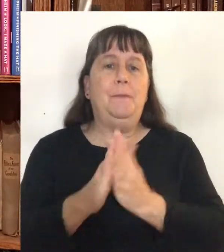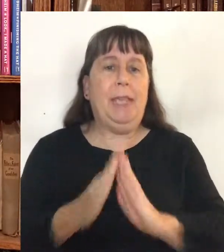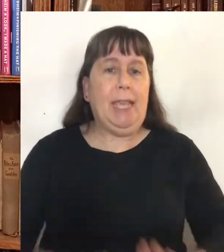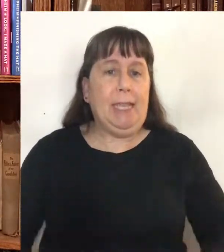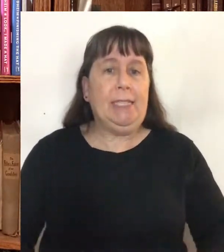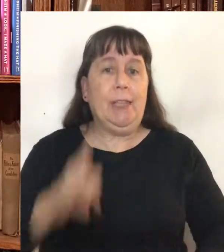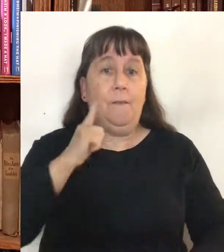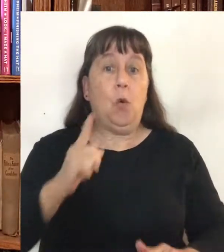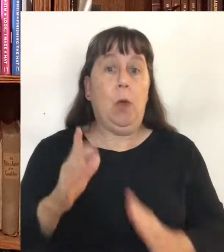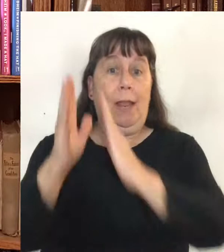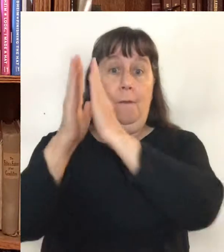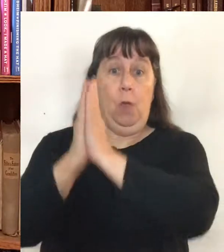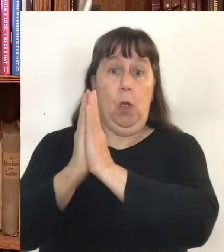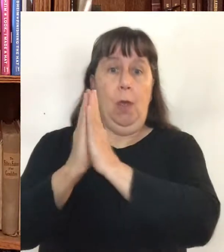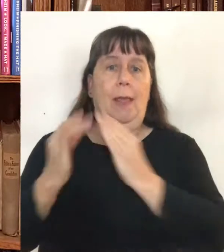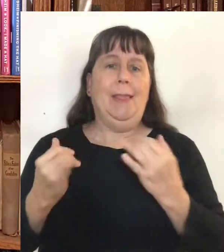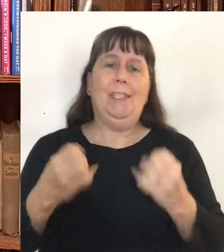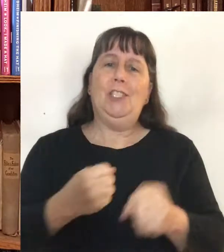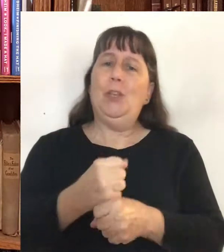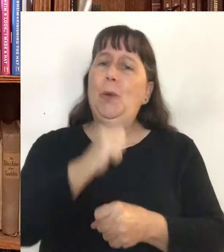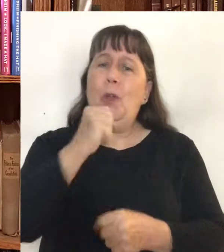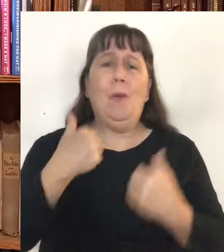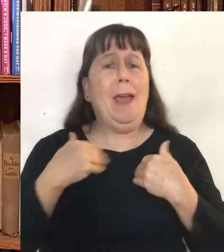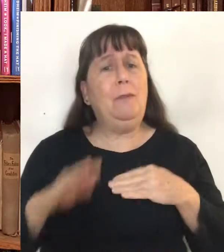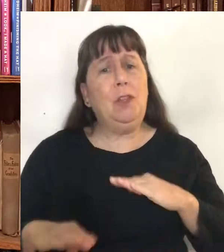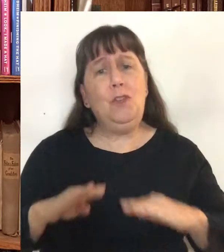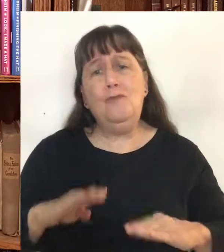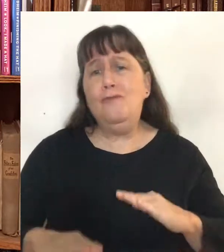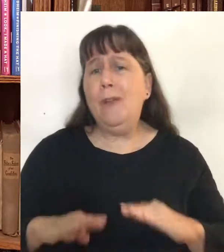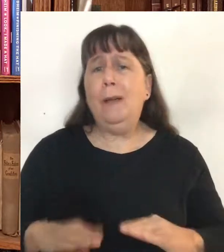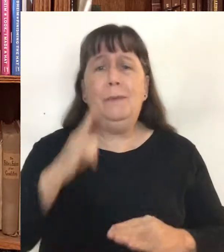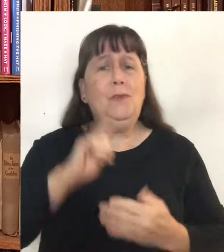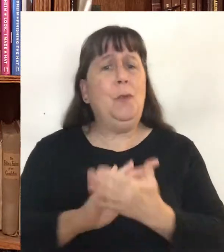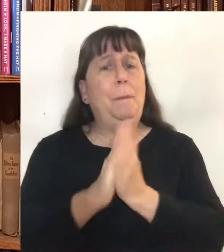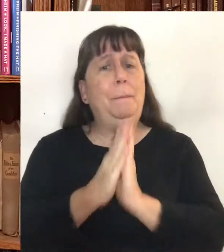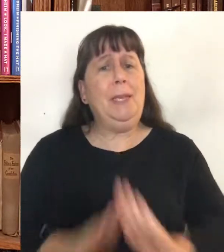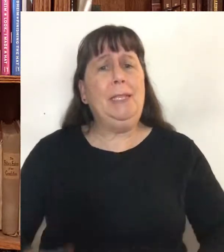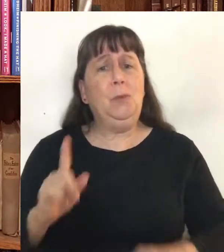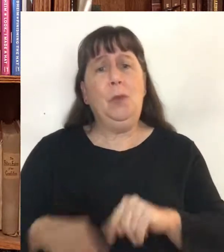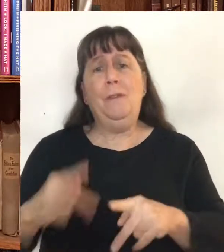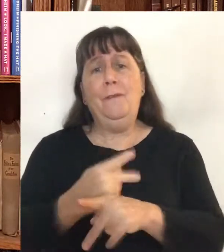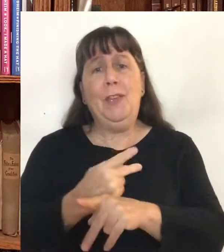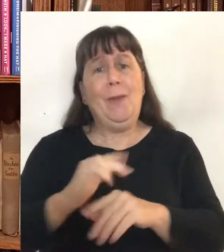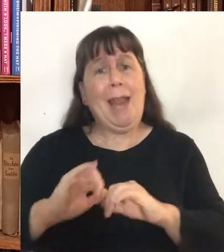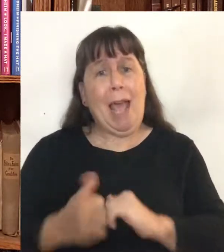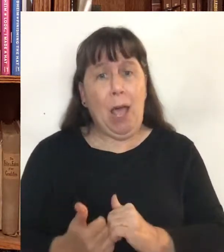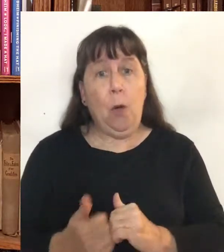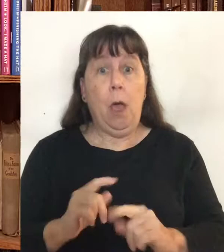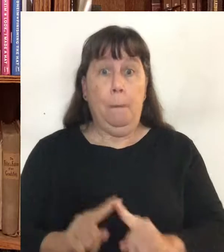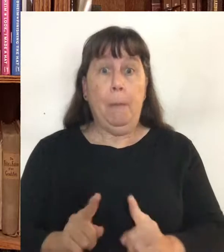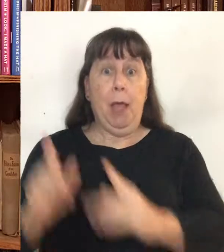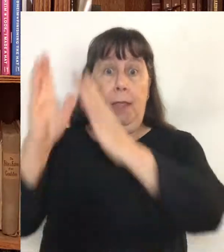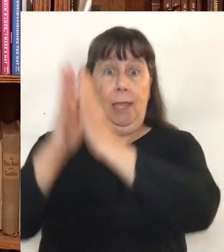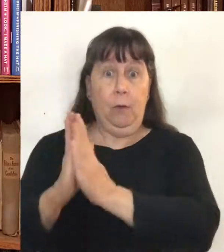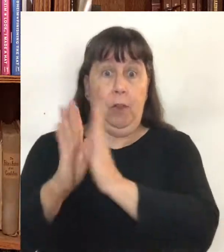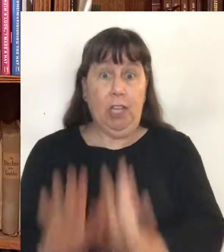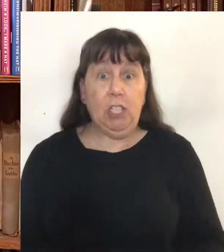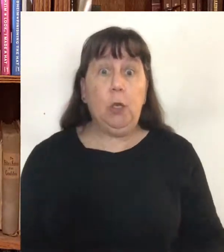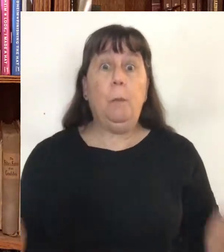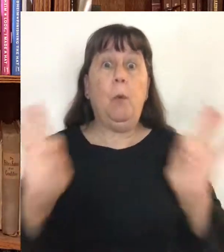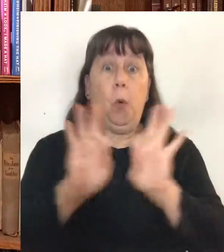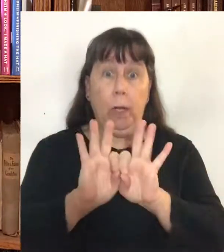invocation. This year, we don't have the drums of peace. We couldn't figure out how to do it. But the invocation